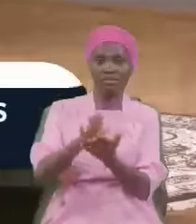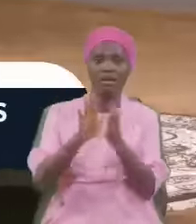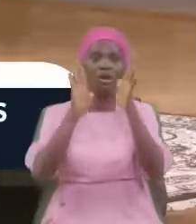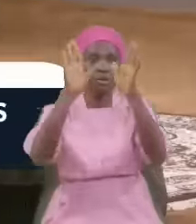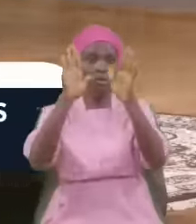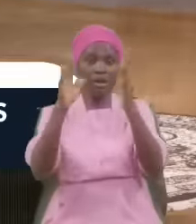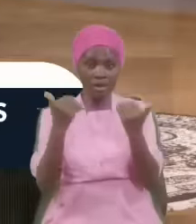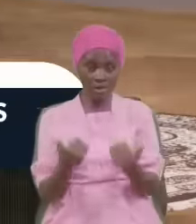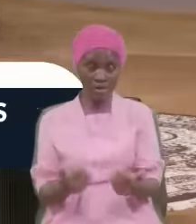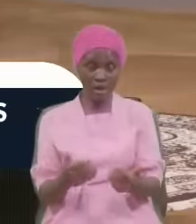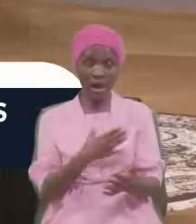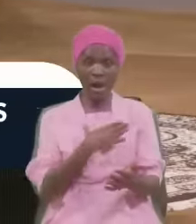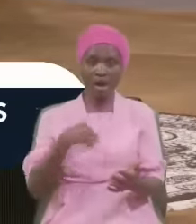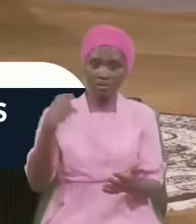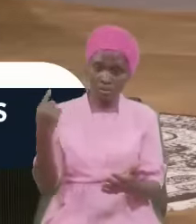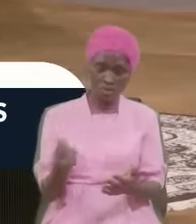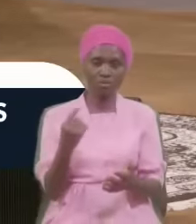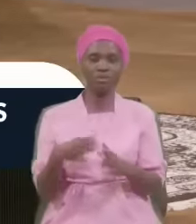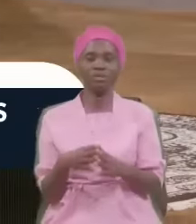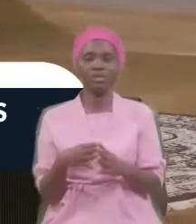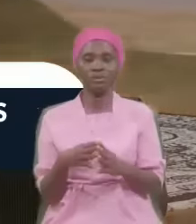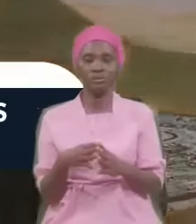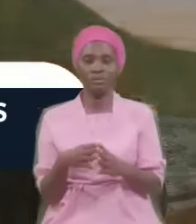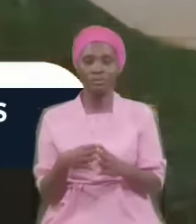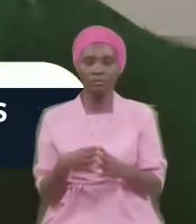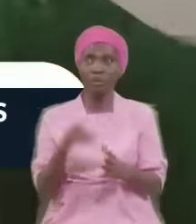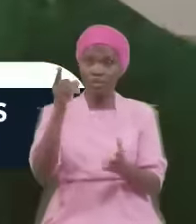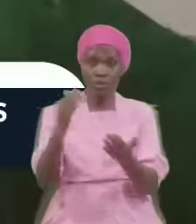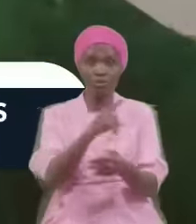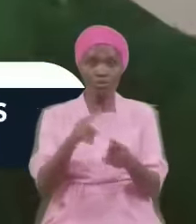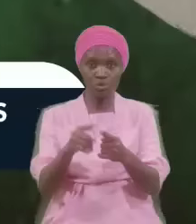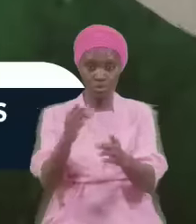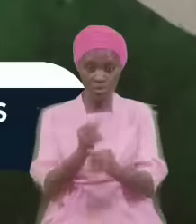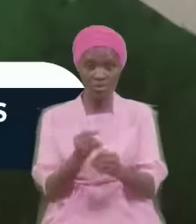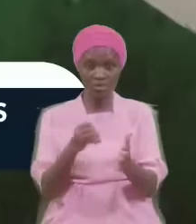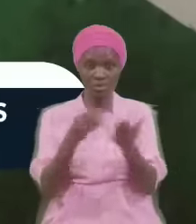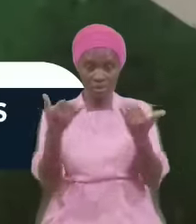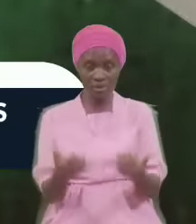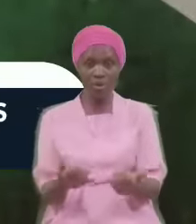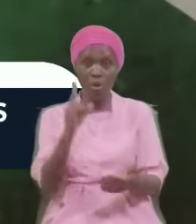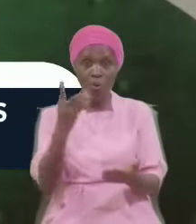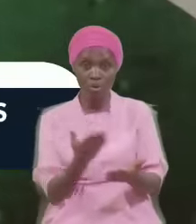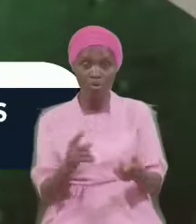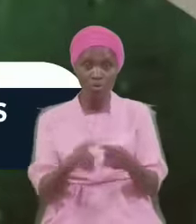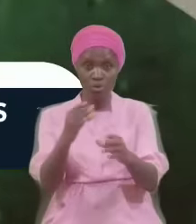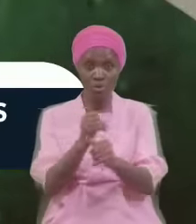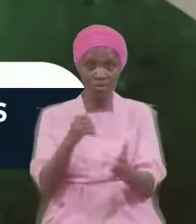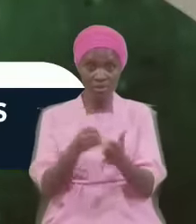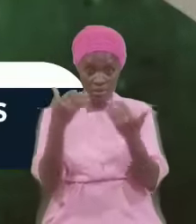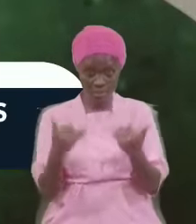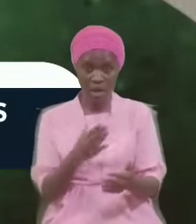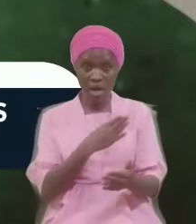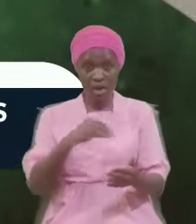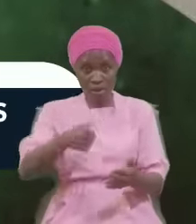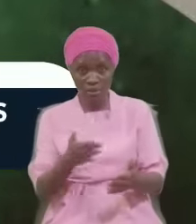now and always. It's one thing to receive it now. It's another thing to receive it henceforth,